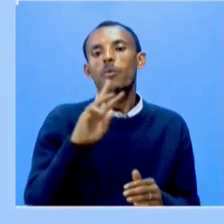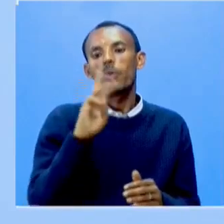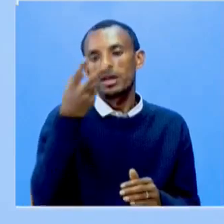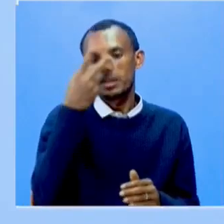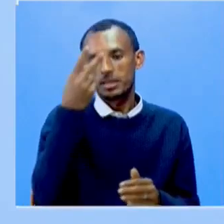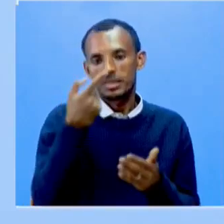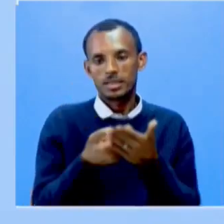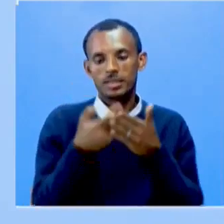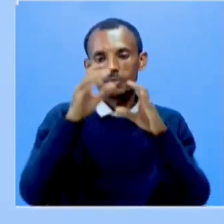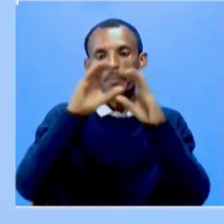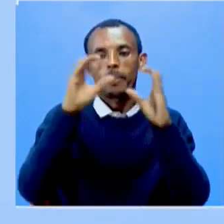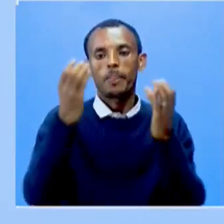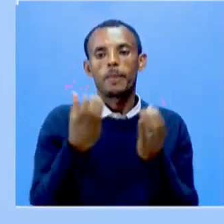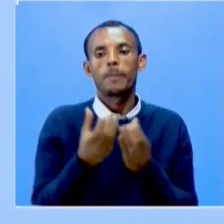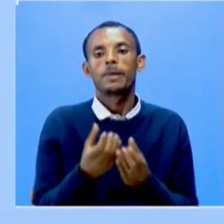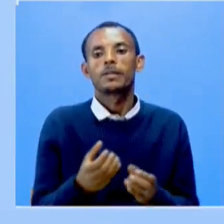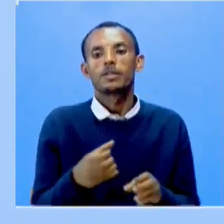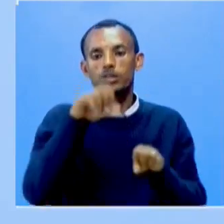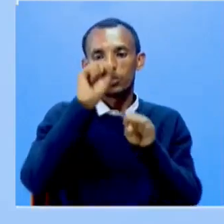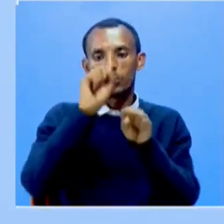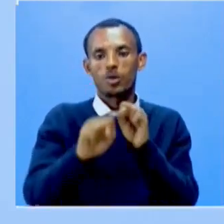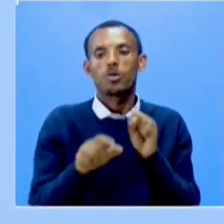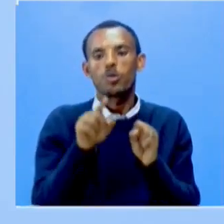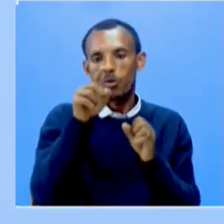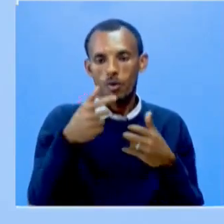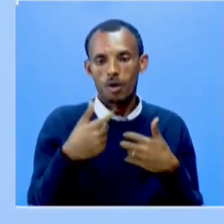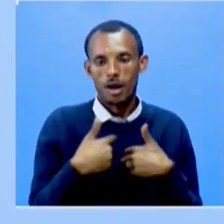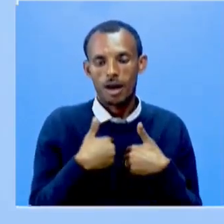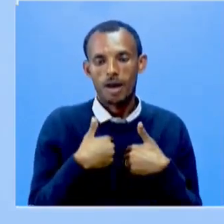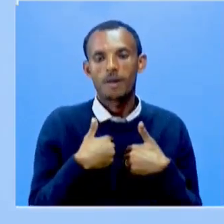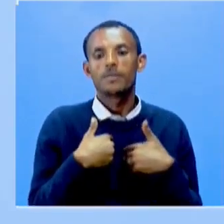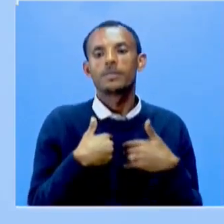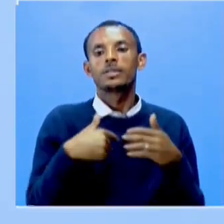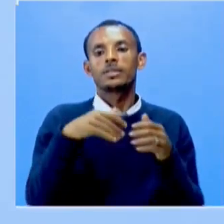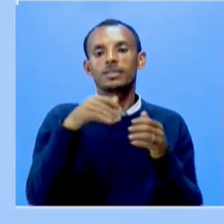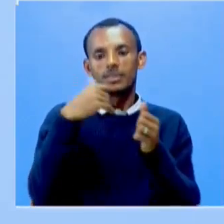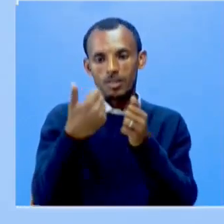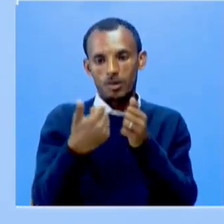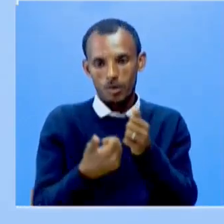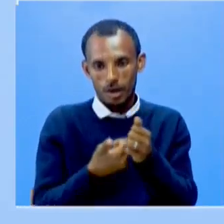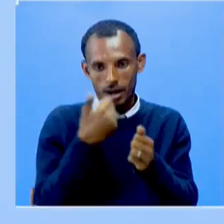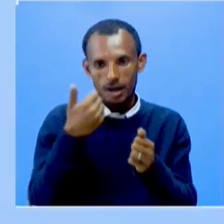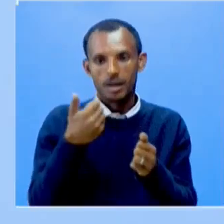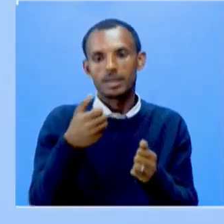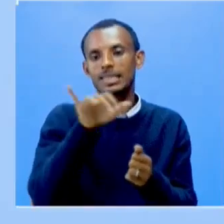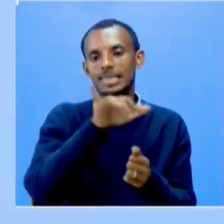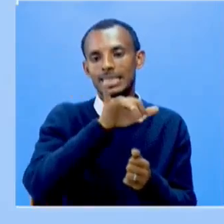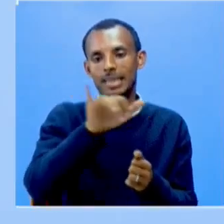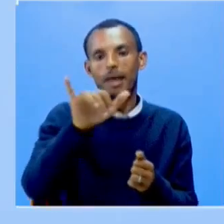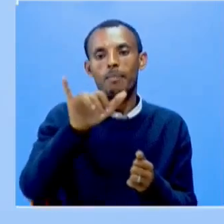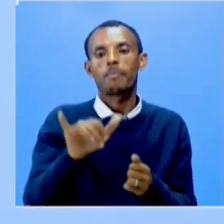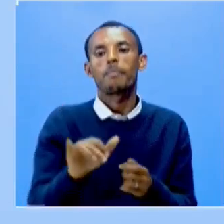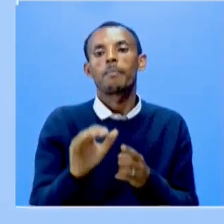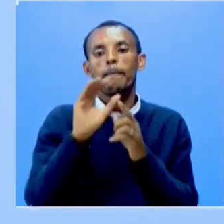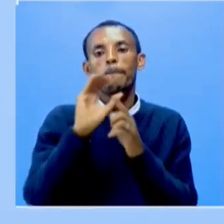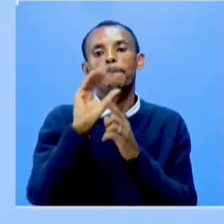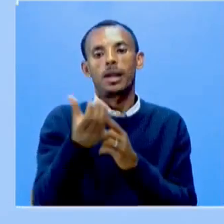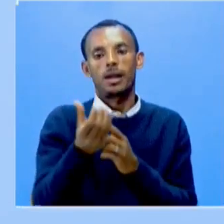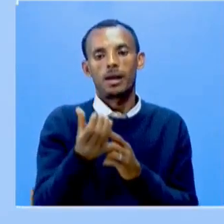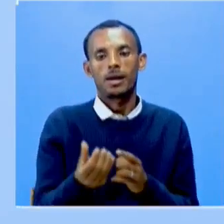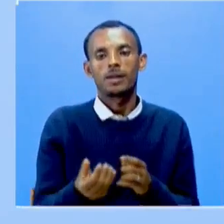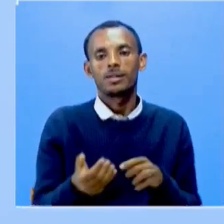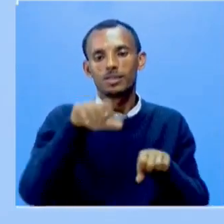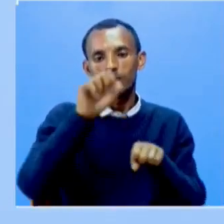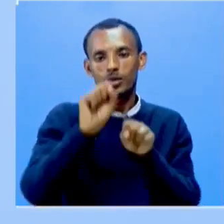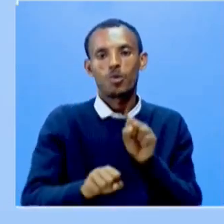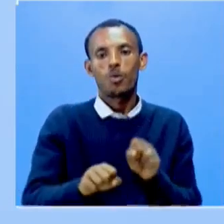part. So you have to write the order in the same manner for this one. So